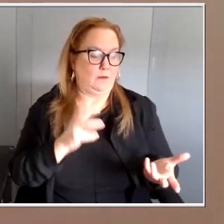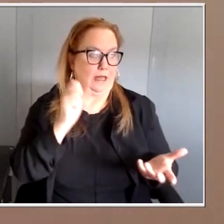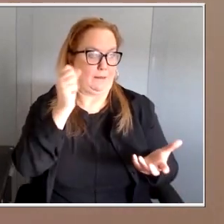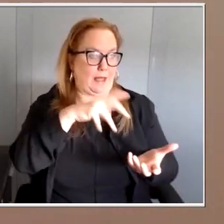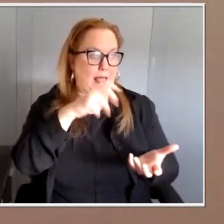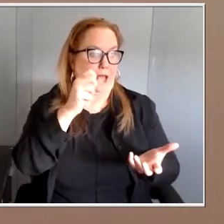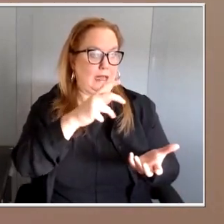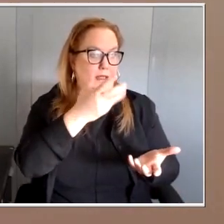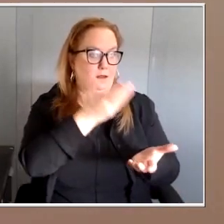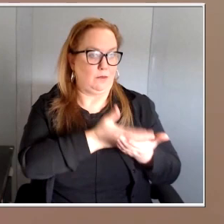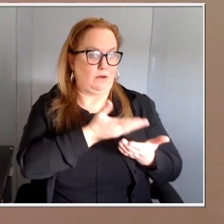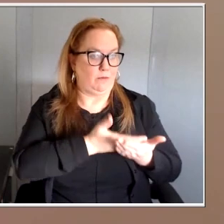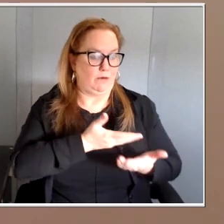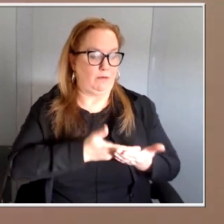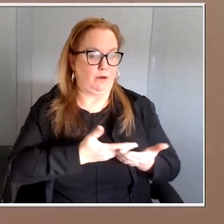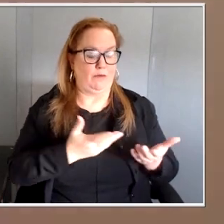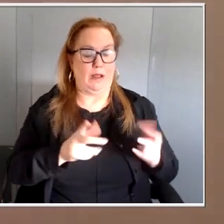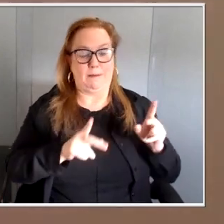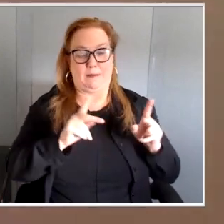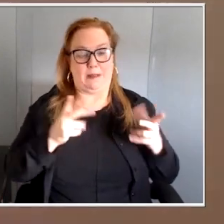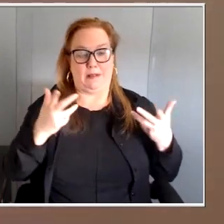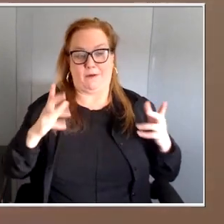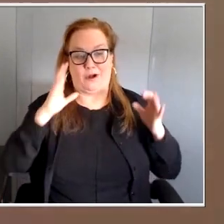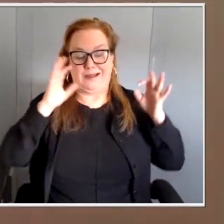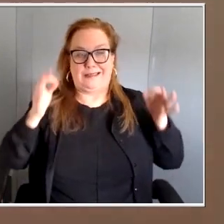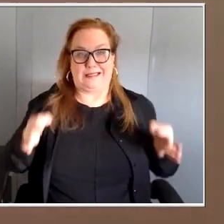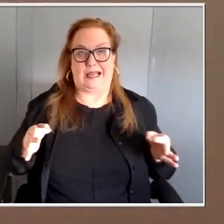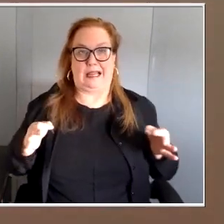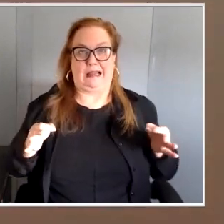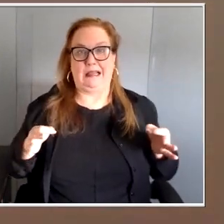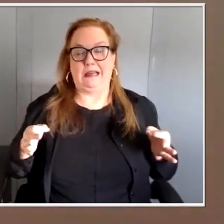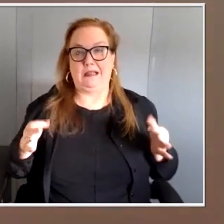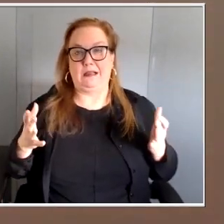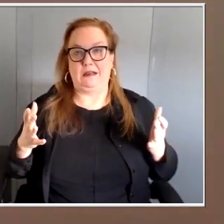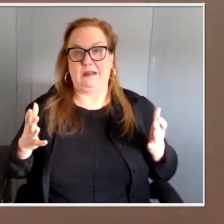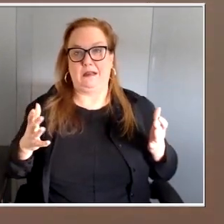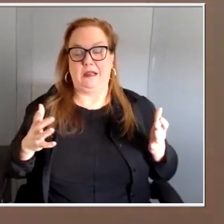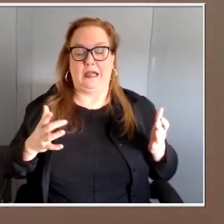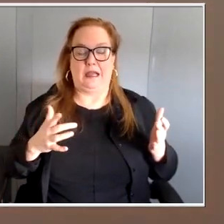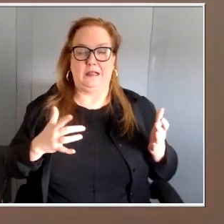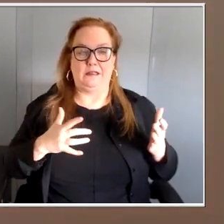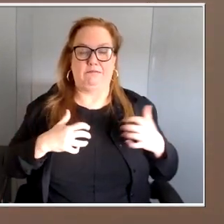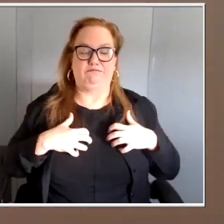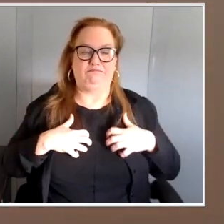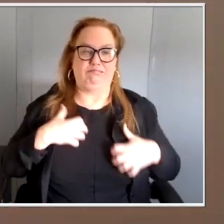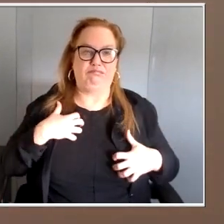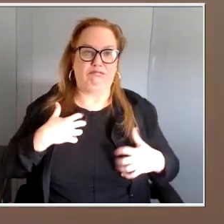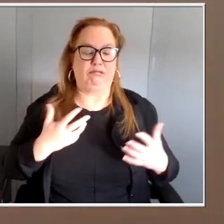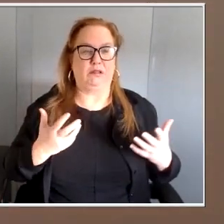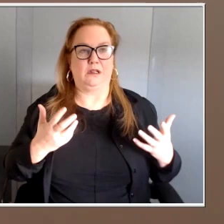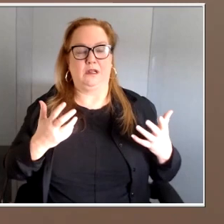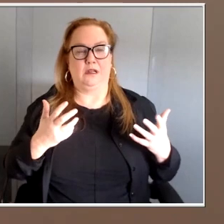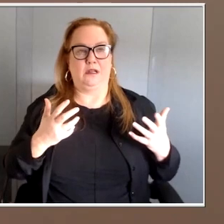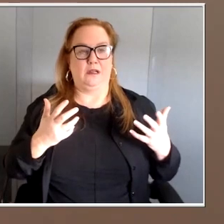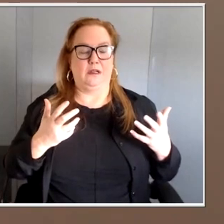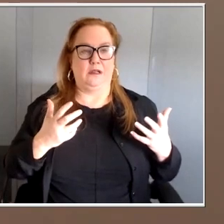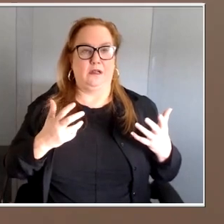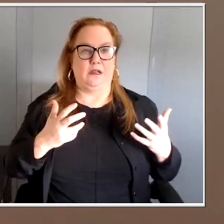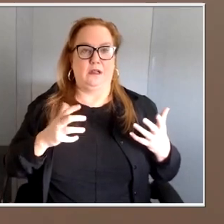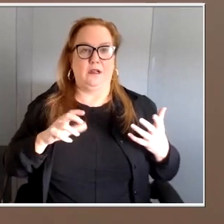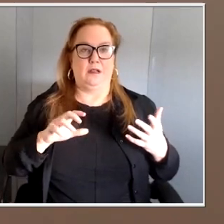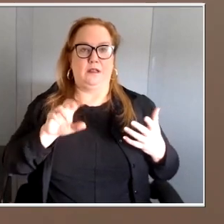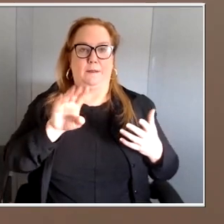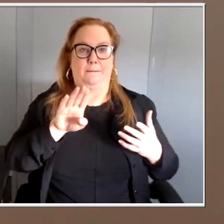Unfortunately, I think at this point, a lot of people have made up their minds. It's very disheartening that the uptake of the